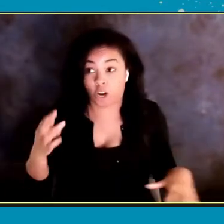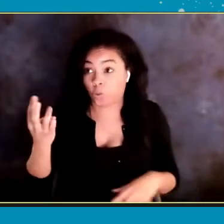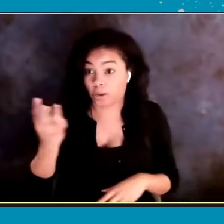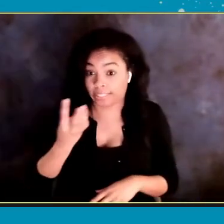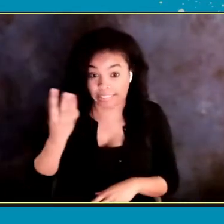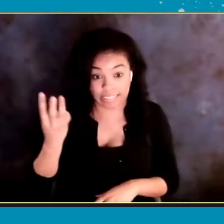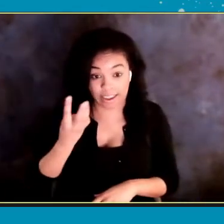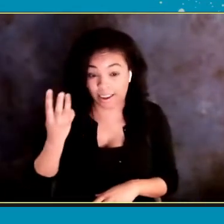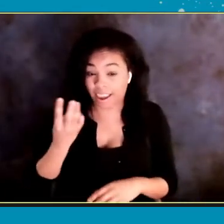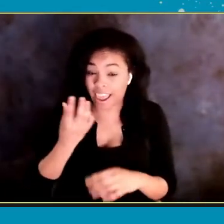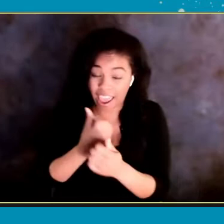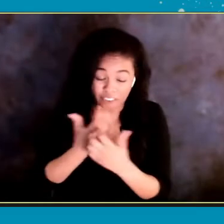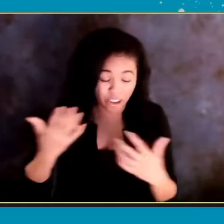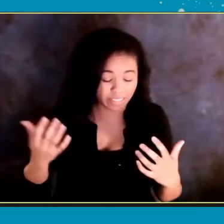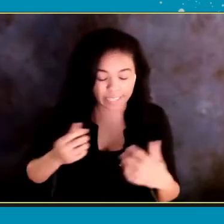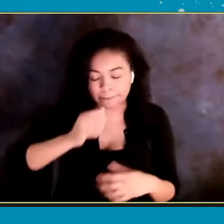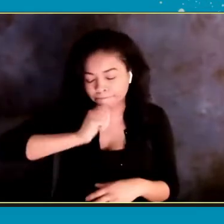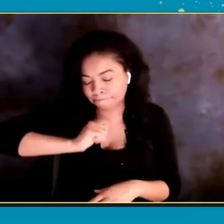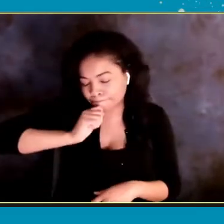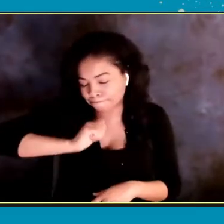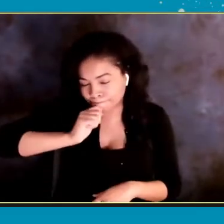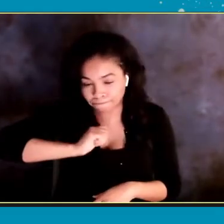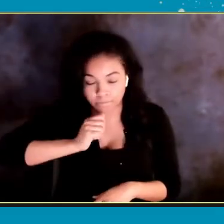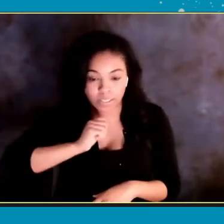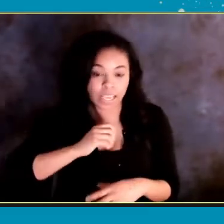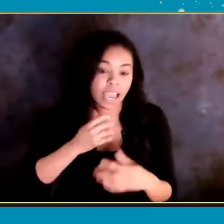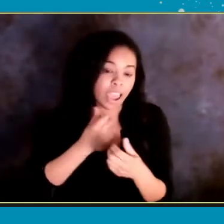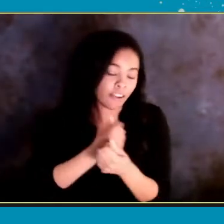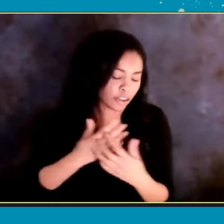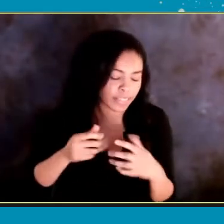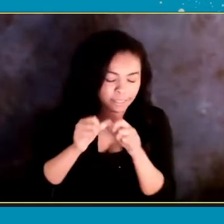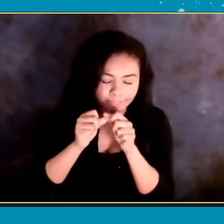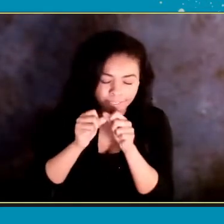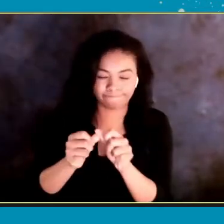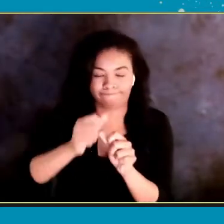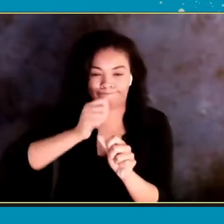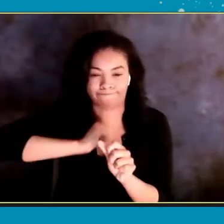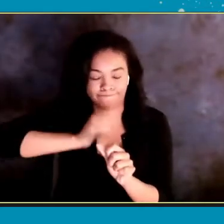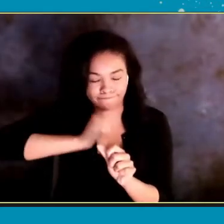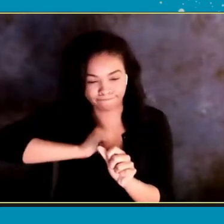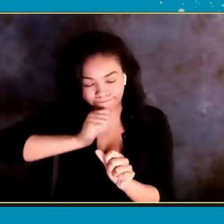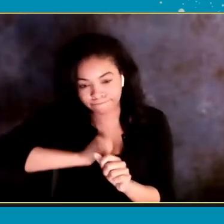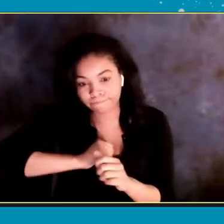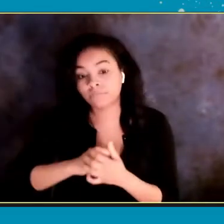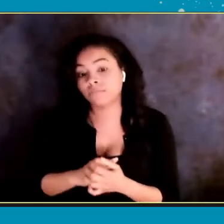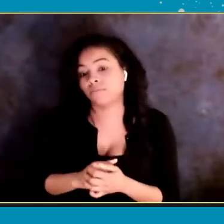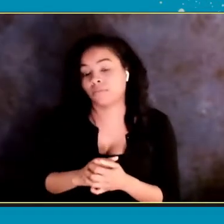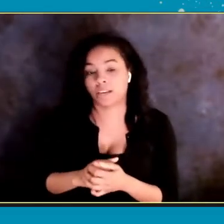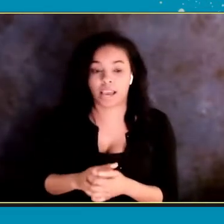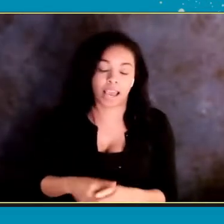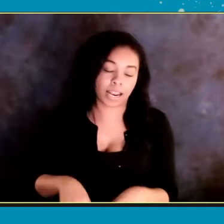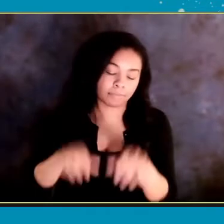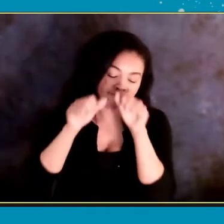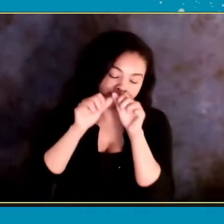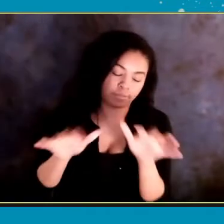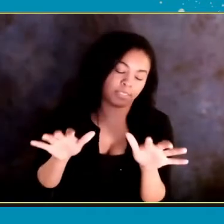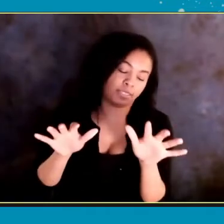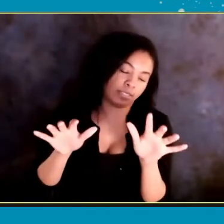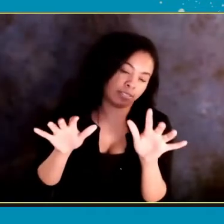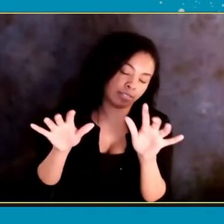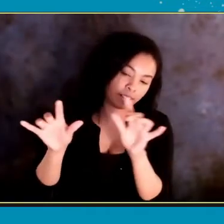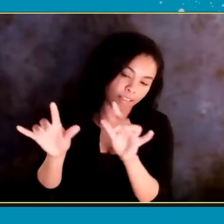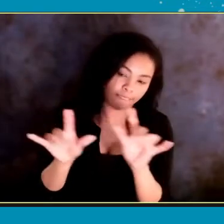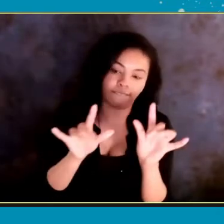all we've been through. I can't believe all we continue to go through. And I'm just sending each and every one of you